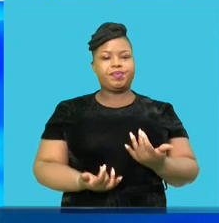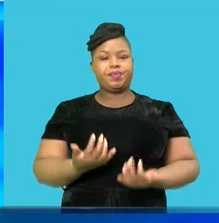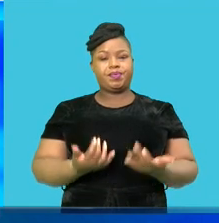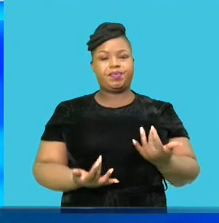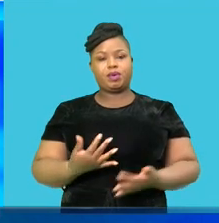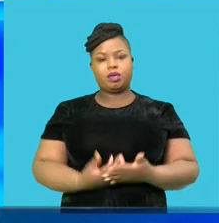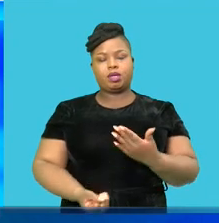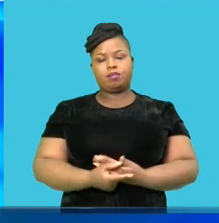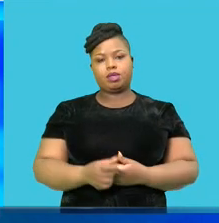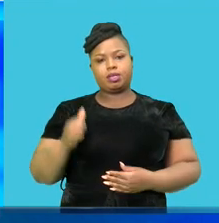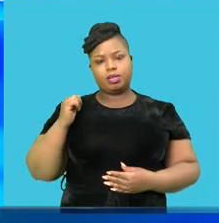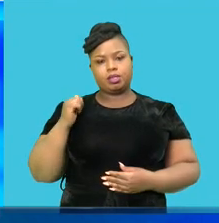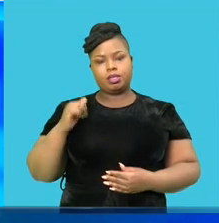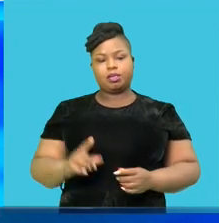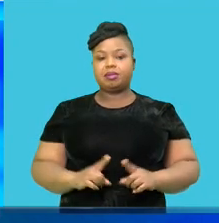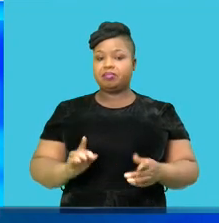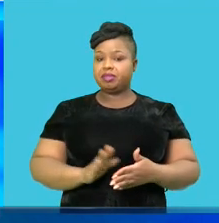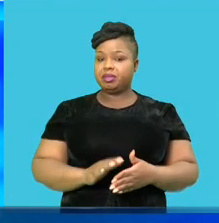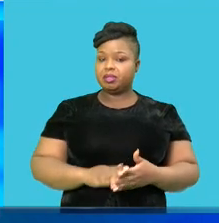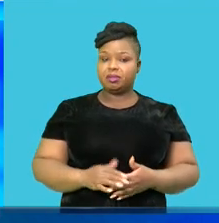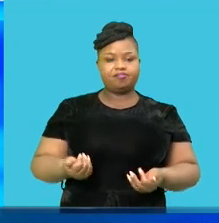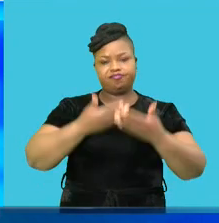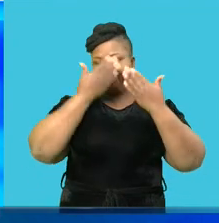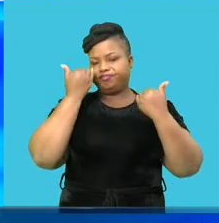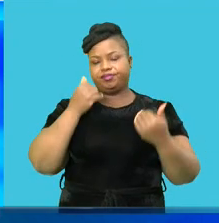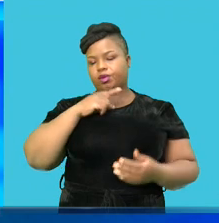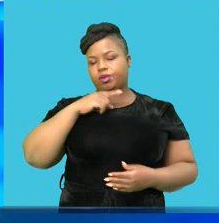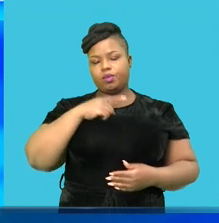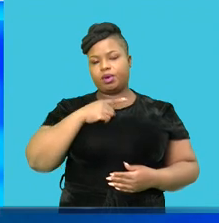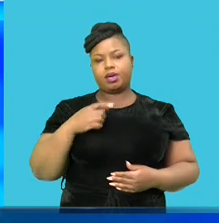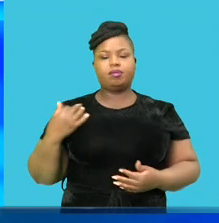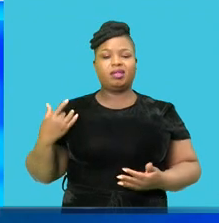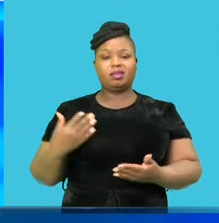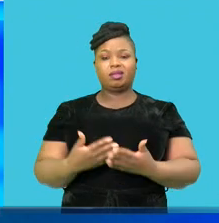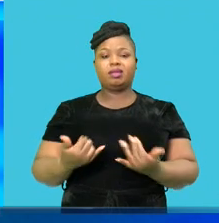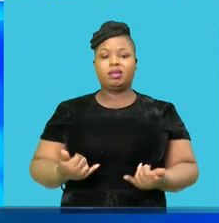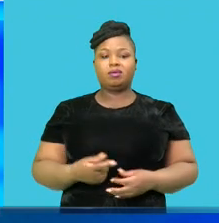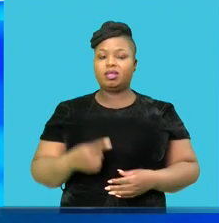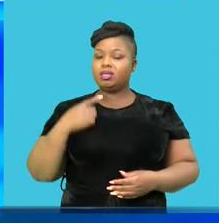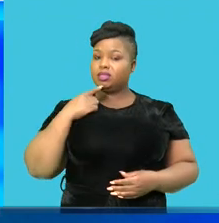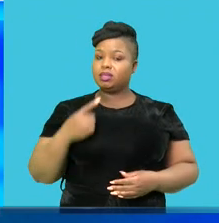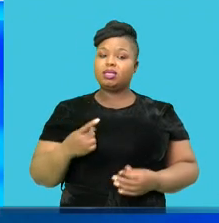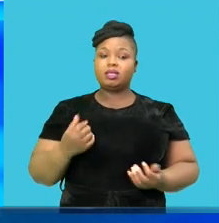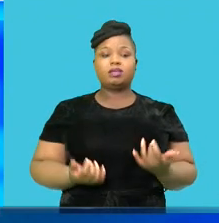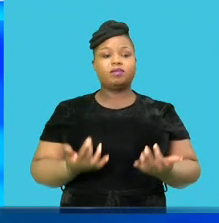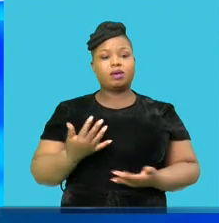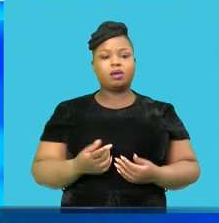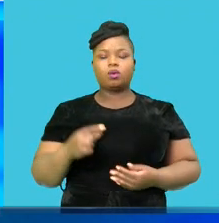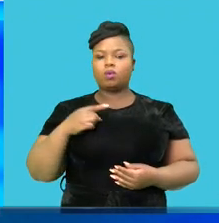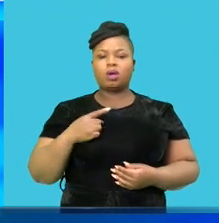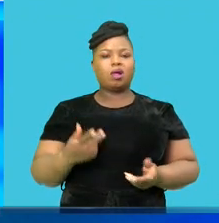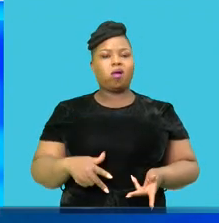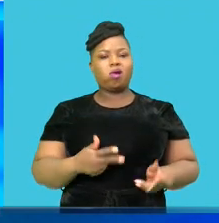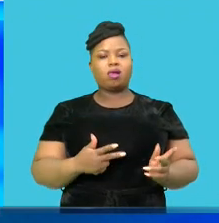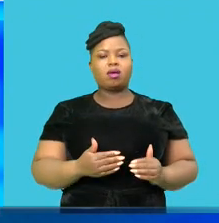phezolo. Okanti ke unobangela womlilo waziwa kanye kanye okwangoku, kodwa urhanelwa ukuba lo mlilo ubangele kungahoyi.